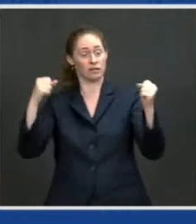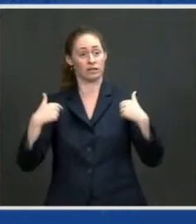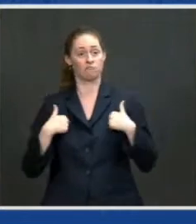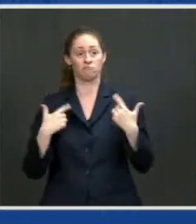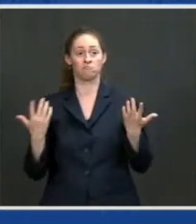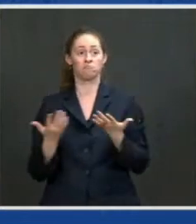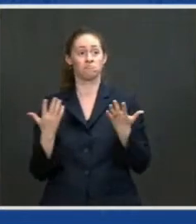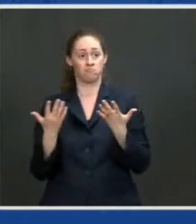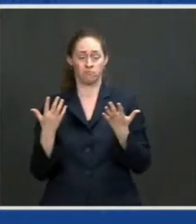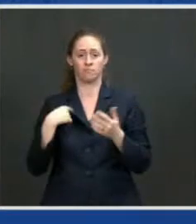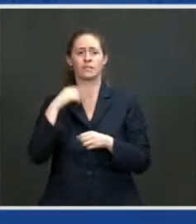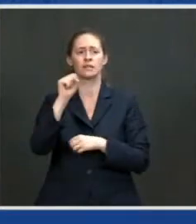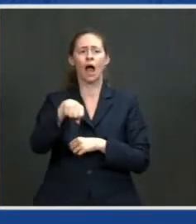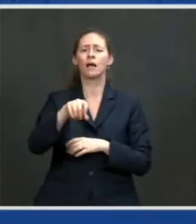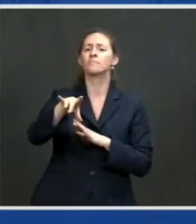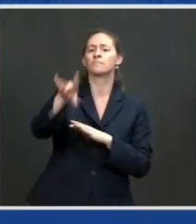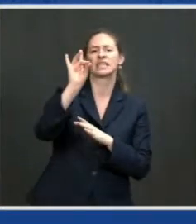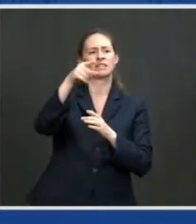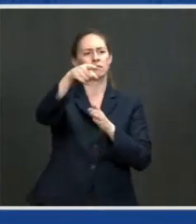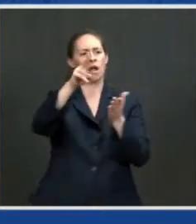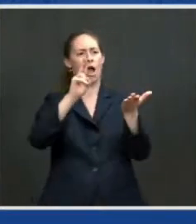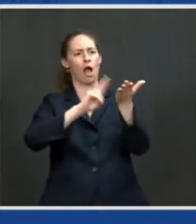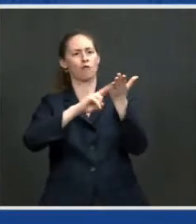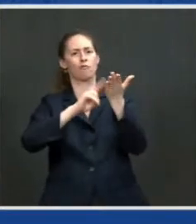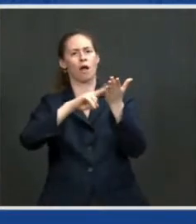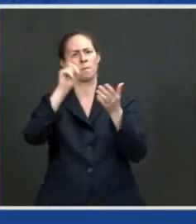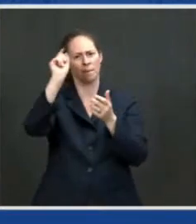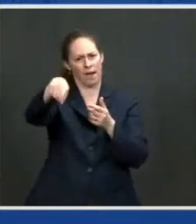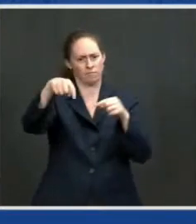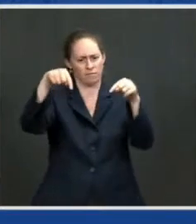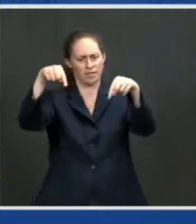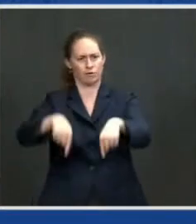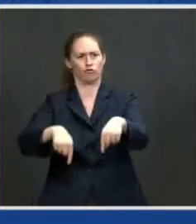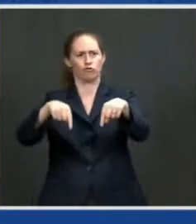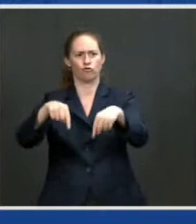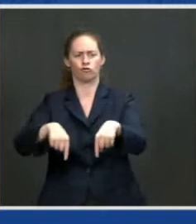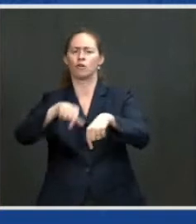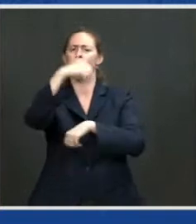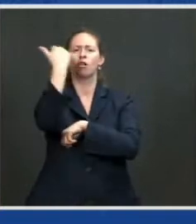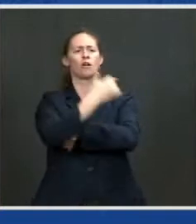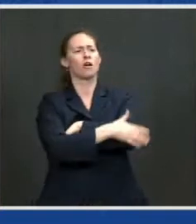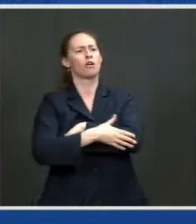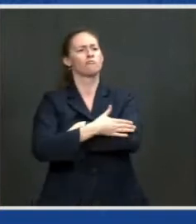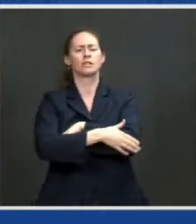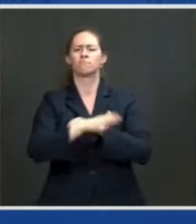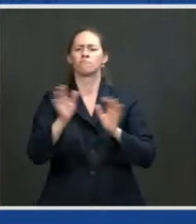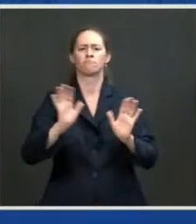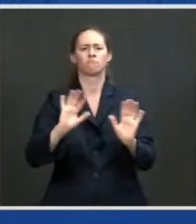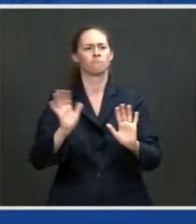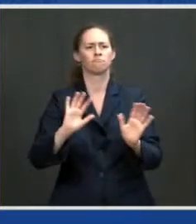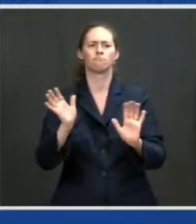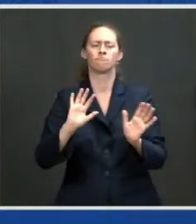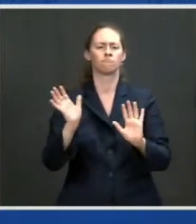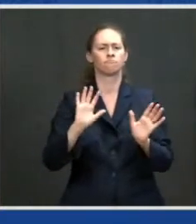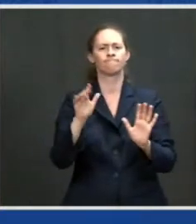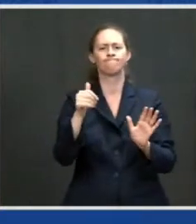billion a year. I promise you, there'll be no contract let to a foreign company